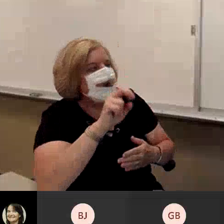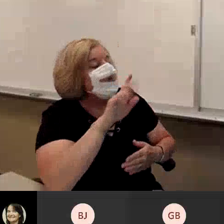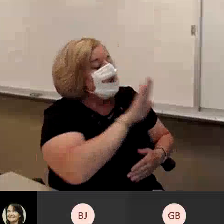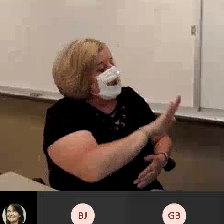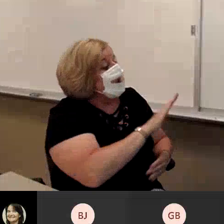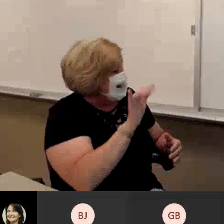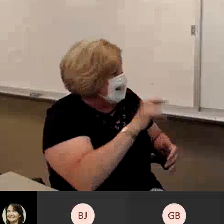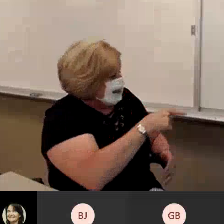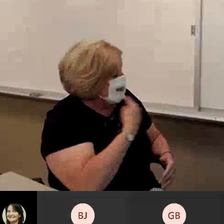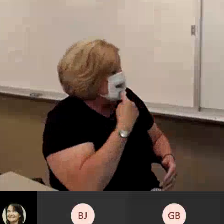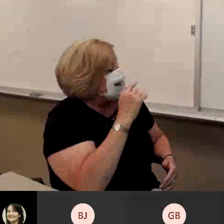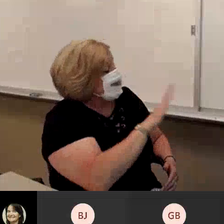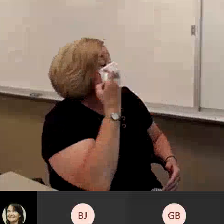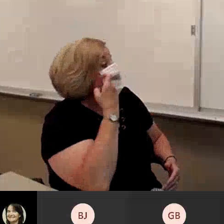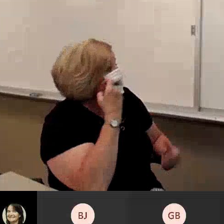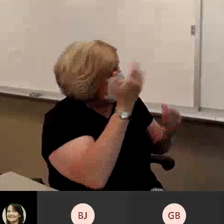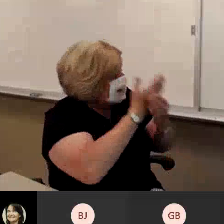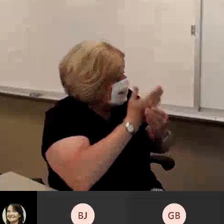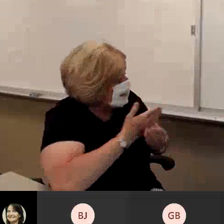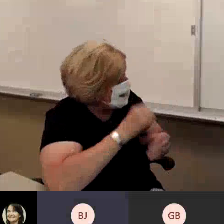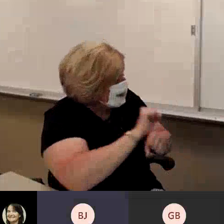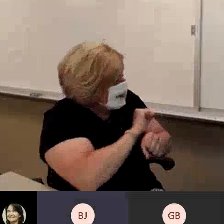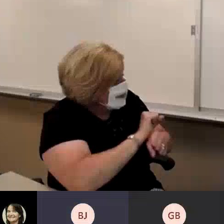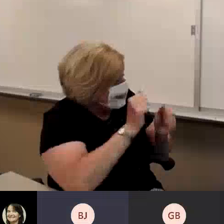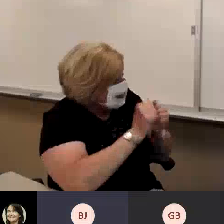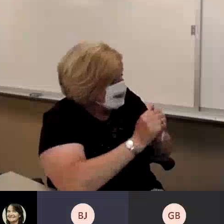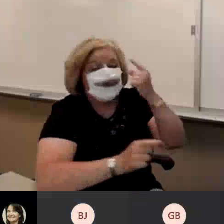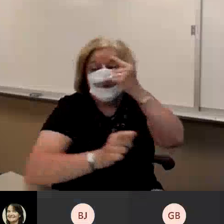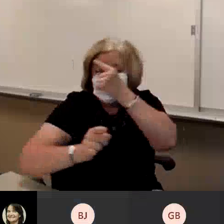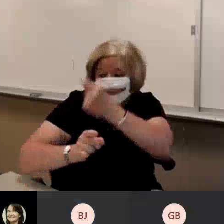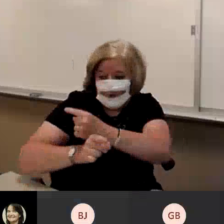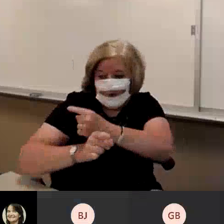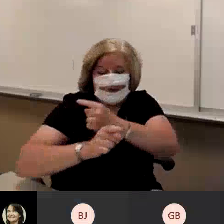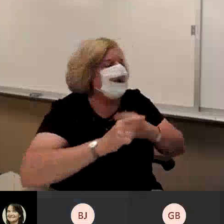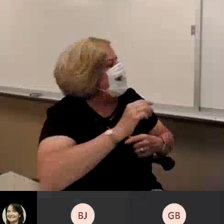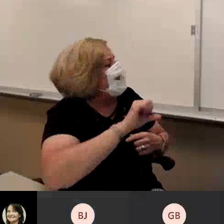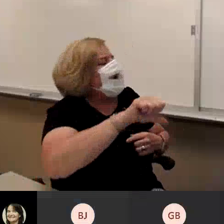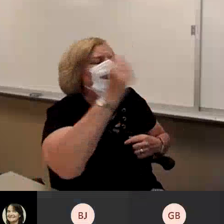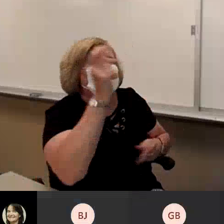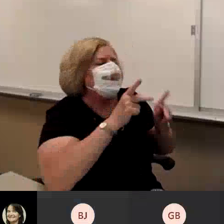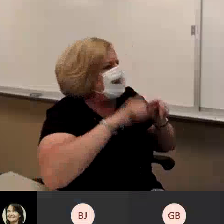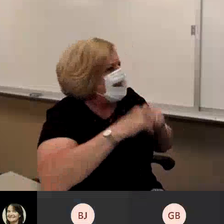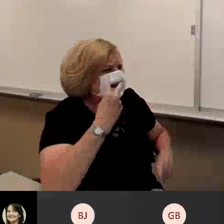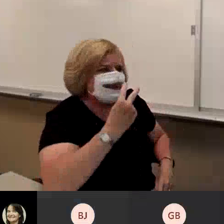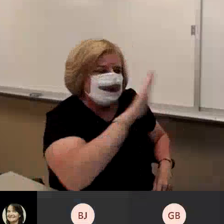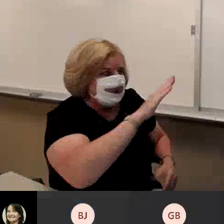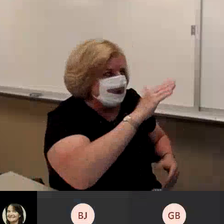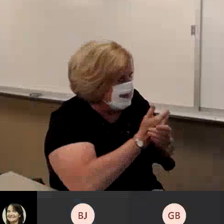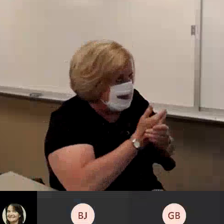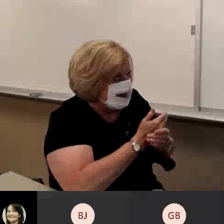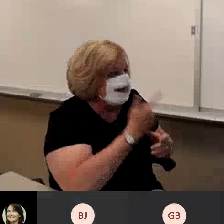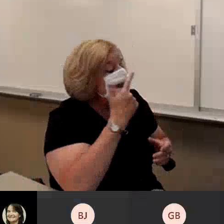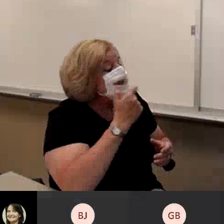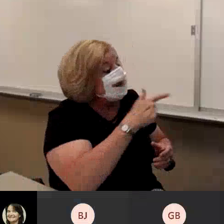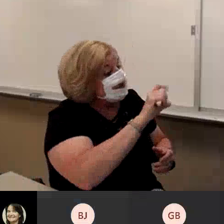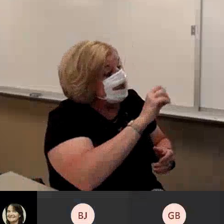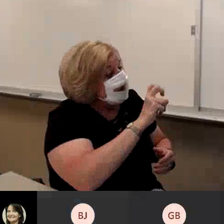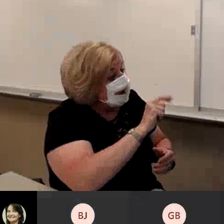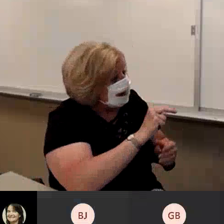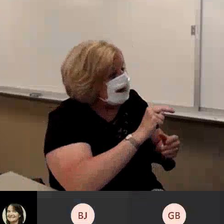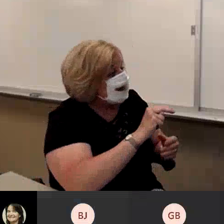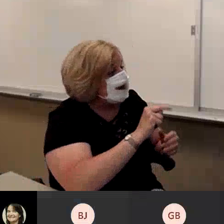recent files that you've been working on, right? Right. Those no one else can see. Those are because you're logged in to